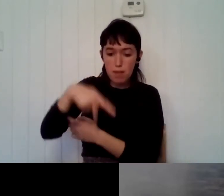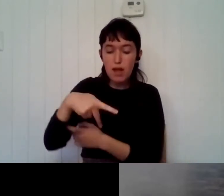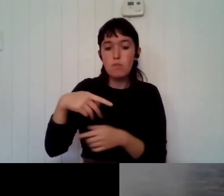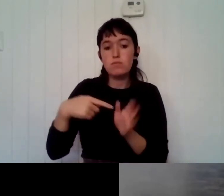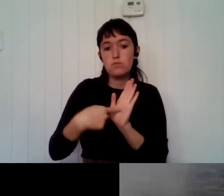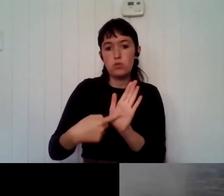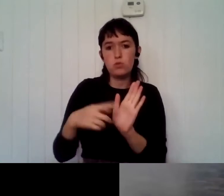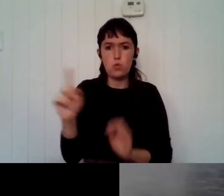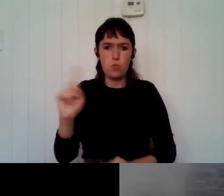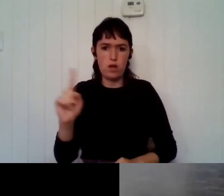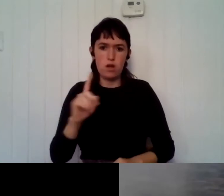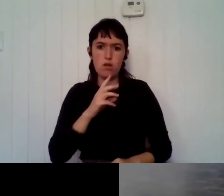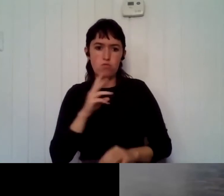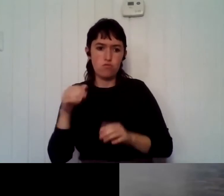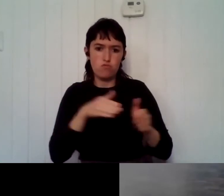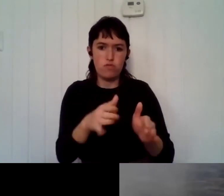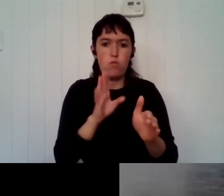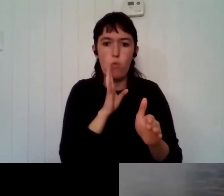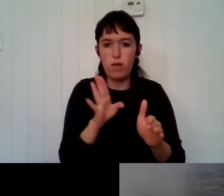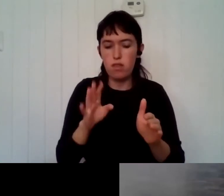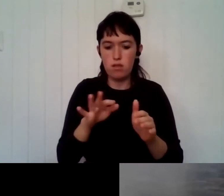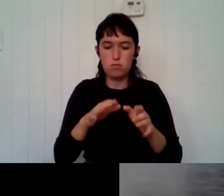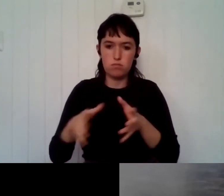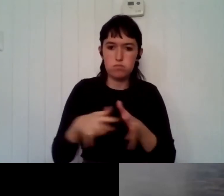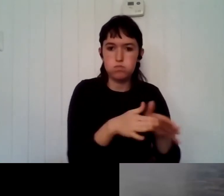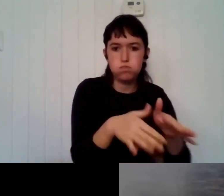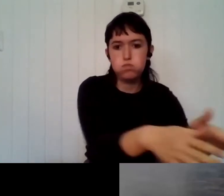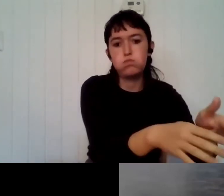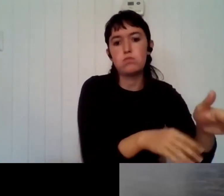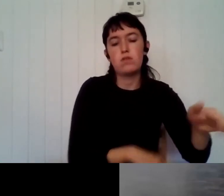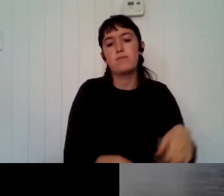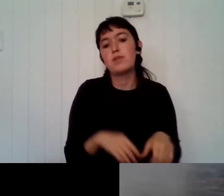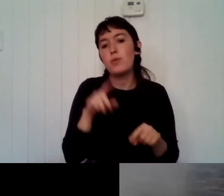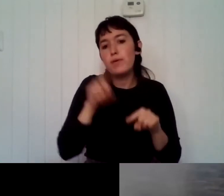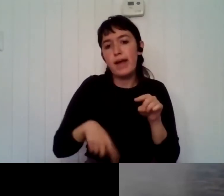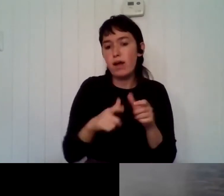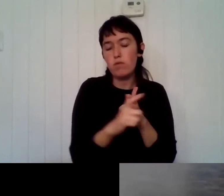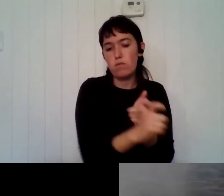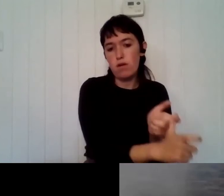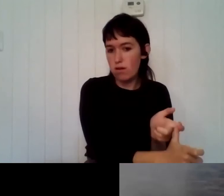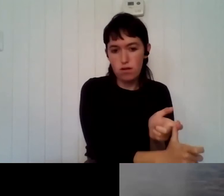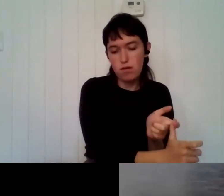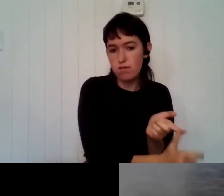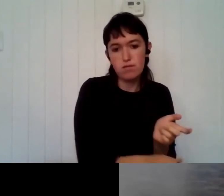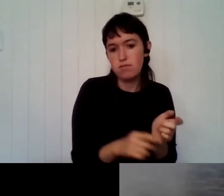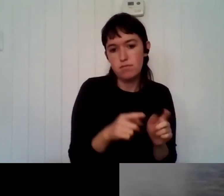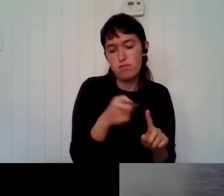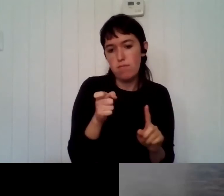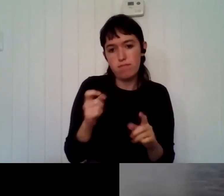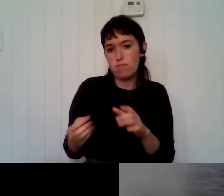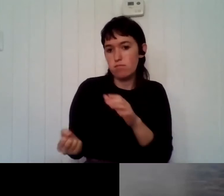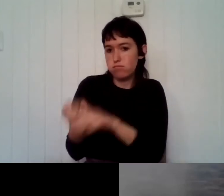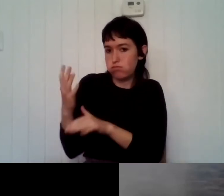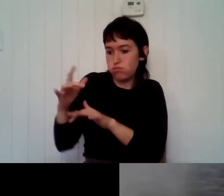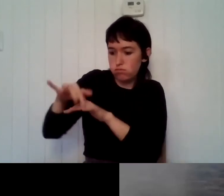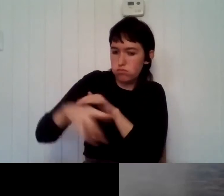so don't stay around this area. Right. Again, you cannot outrun this kind of really, really fast mud flows.